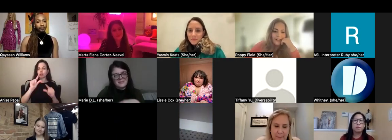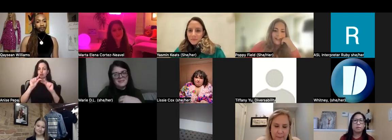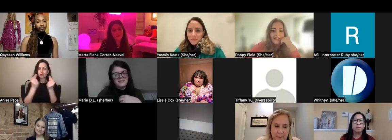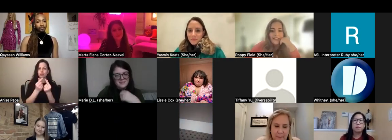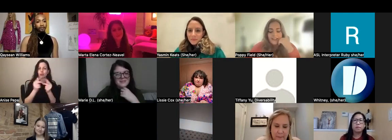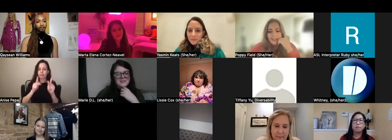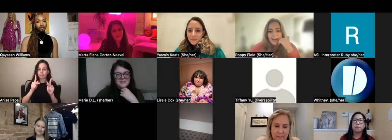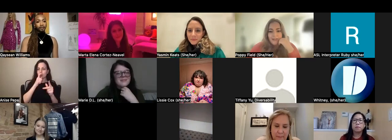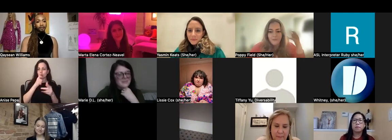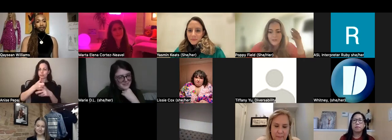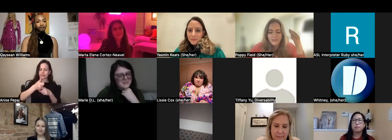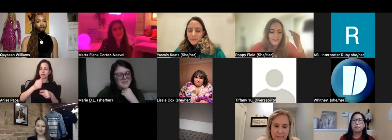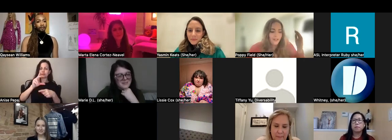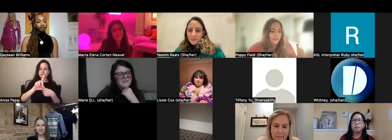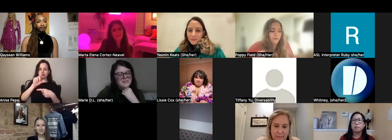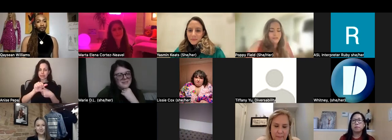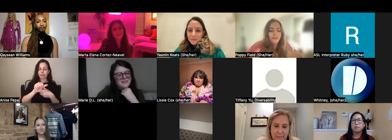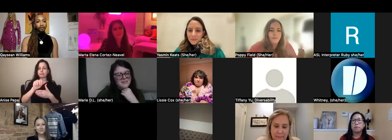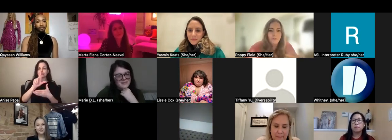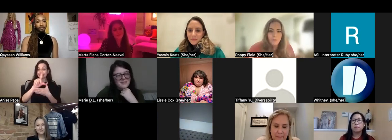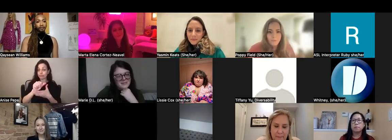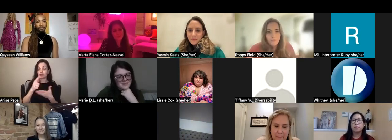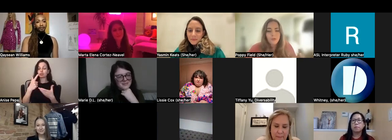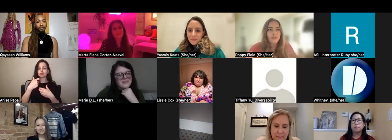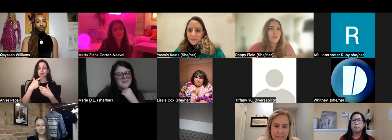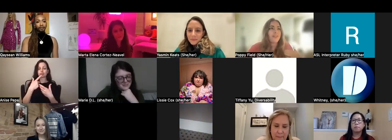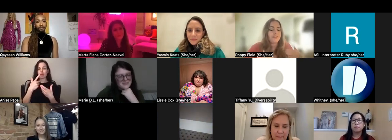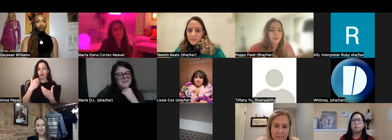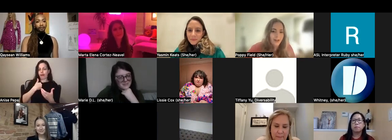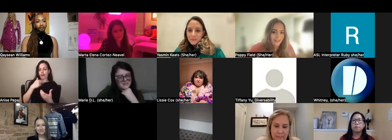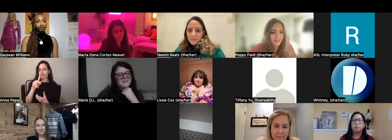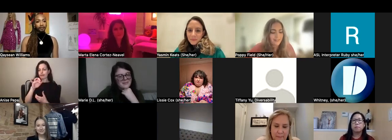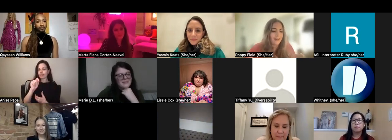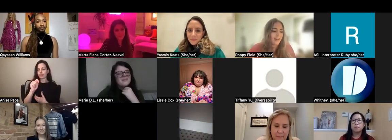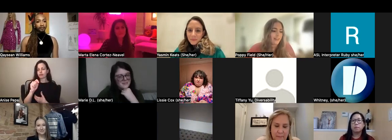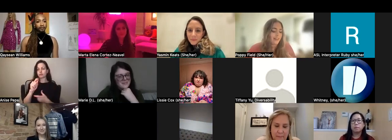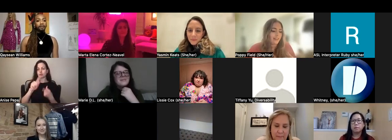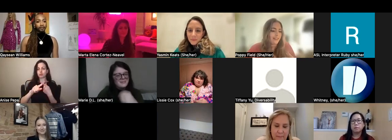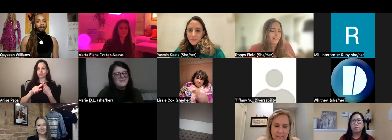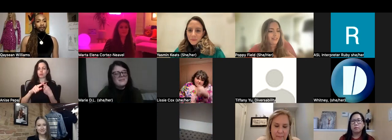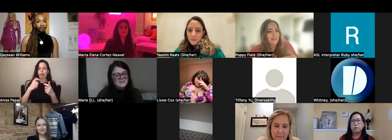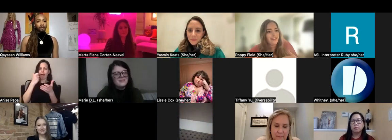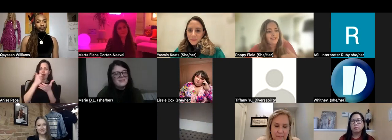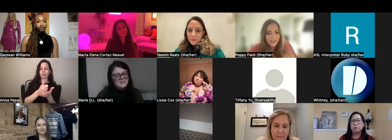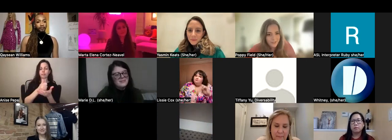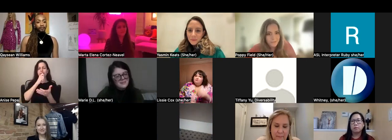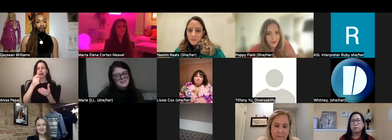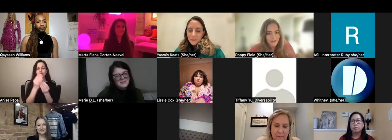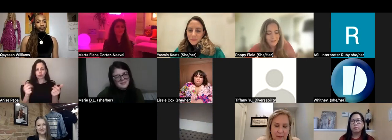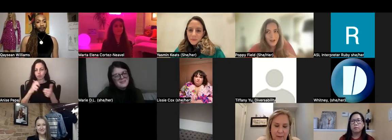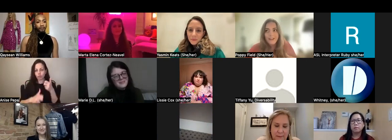create a kit that would not solve every problem, but just make things a bit better. And I think that's